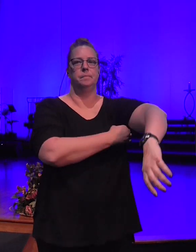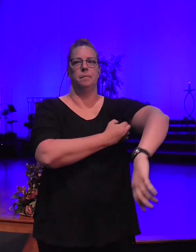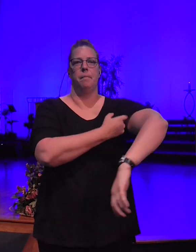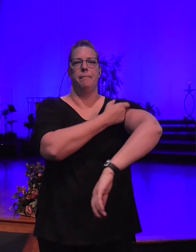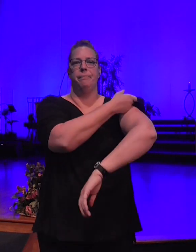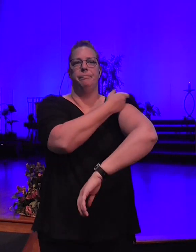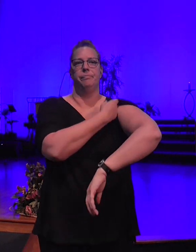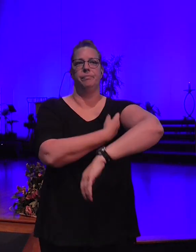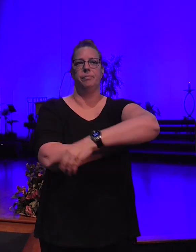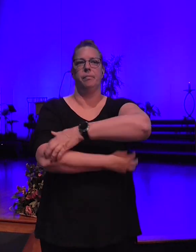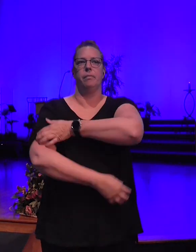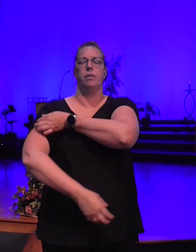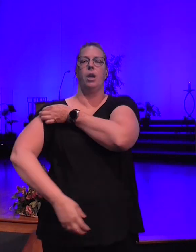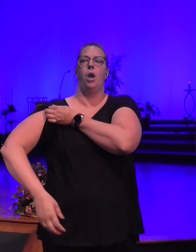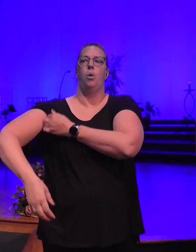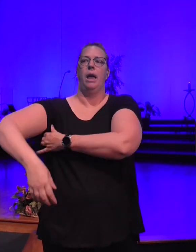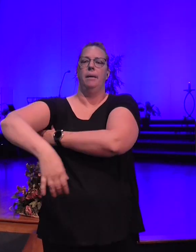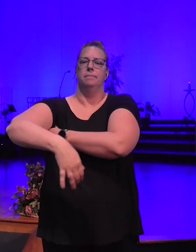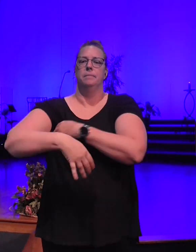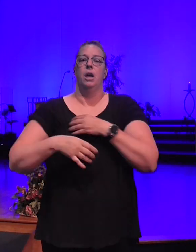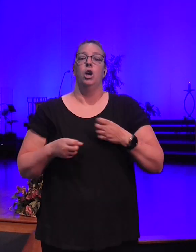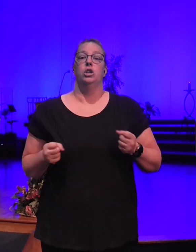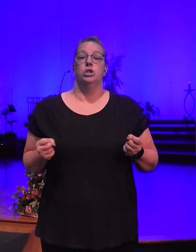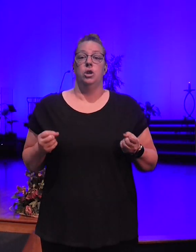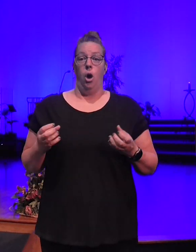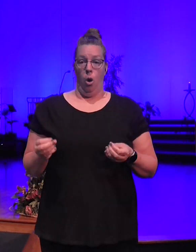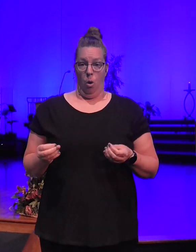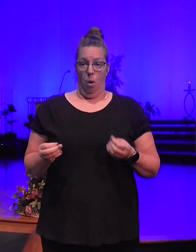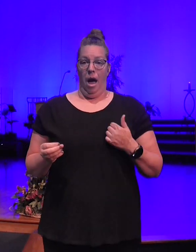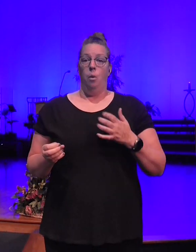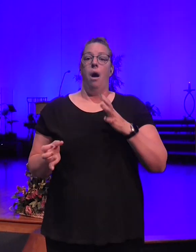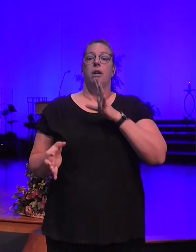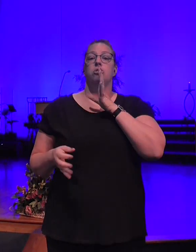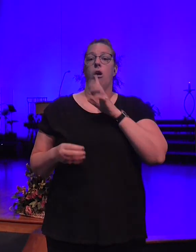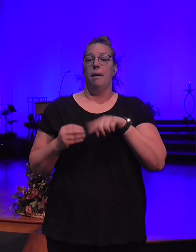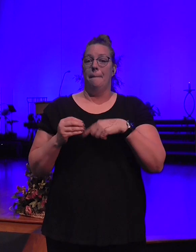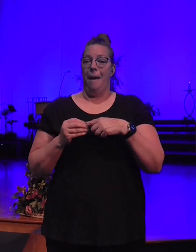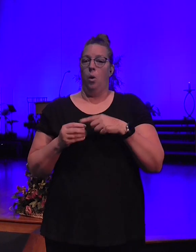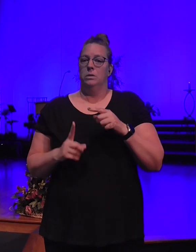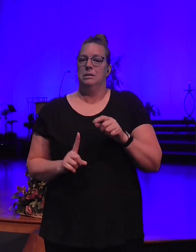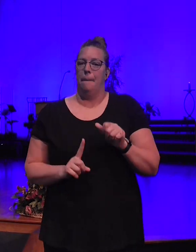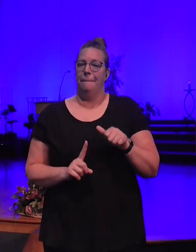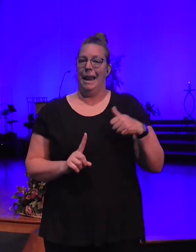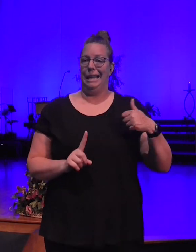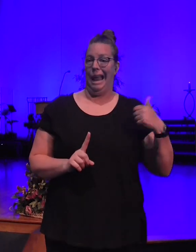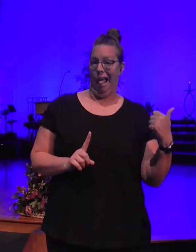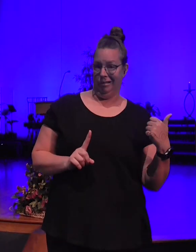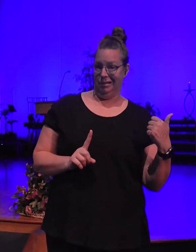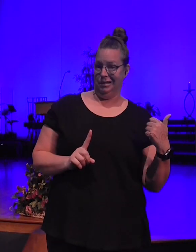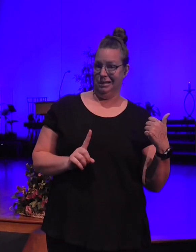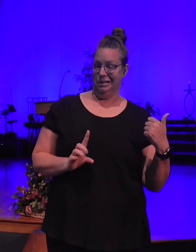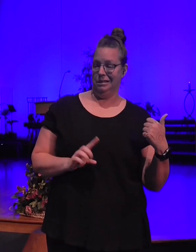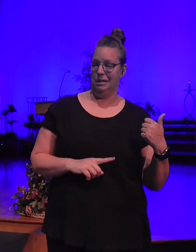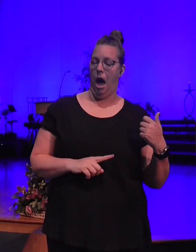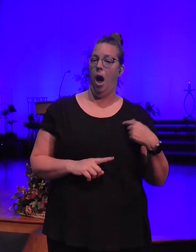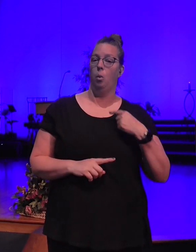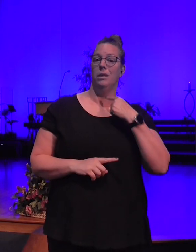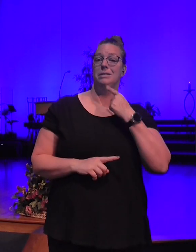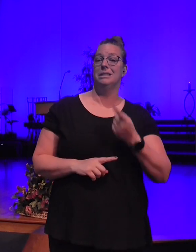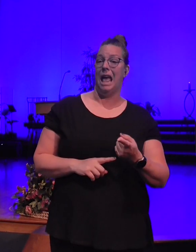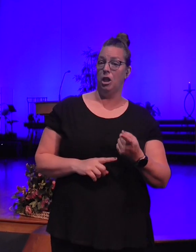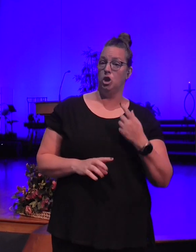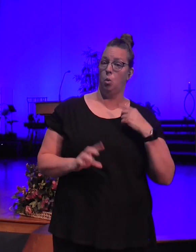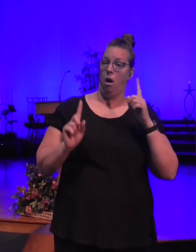But before I do that, I want to talk about one other person who is, I would tell you, on the other side